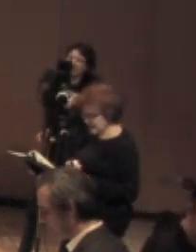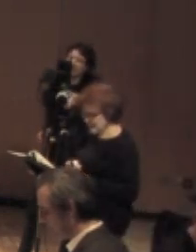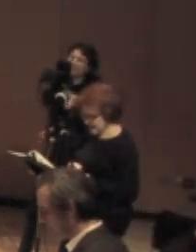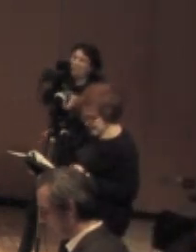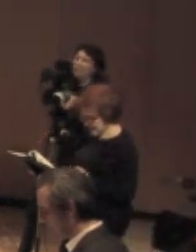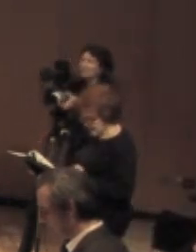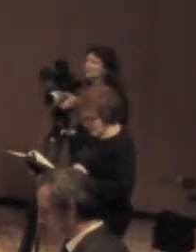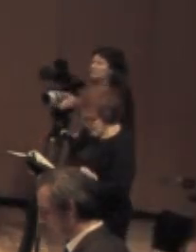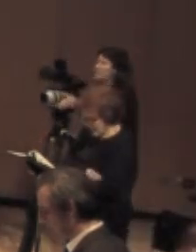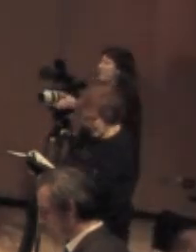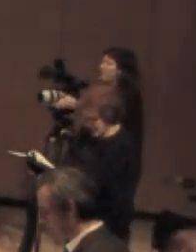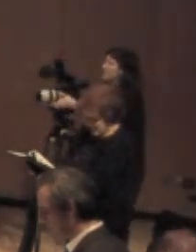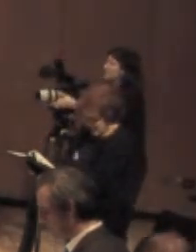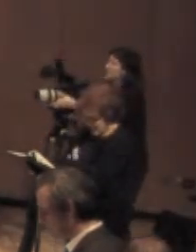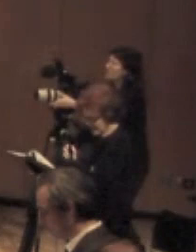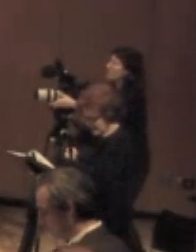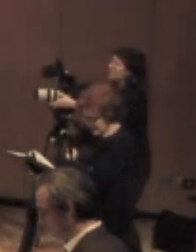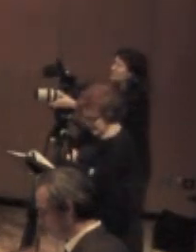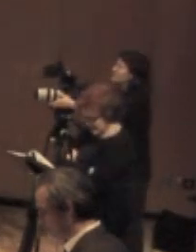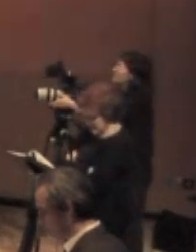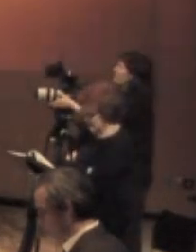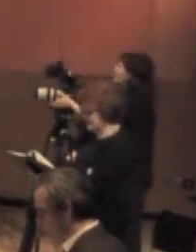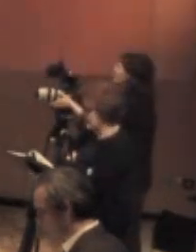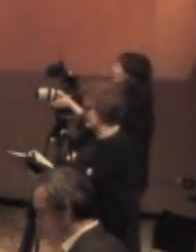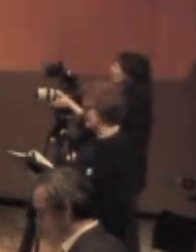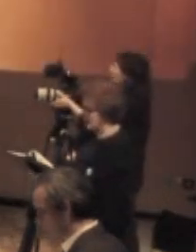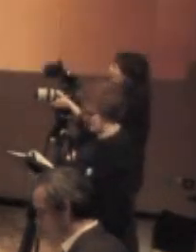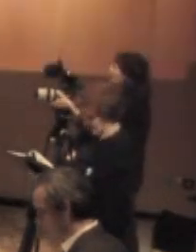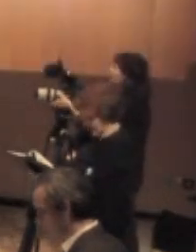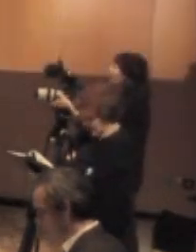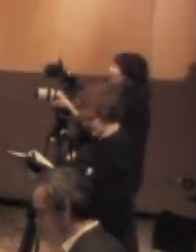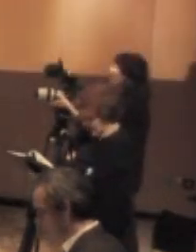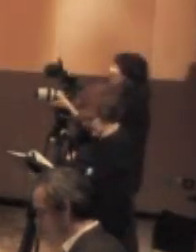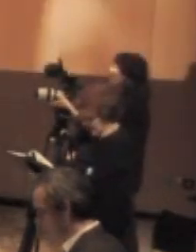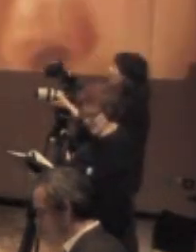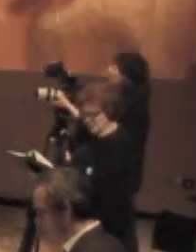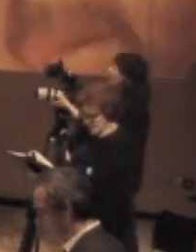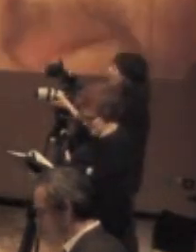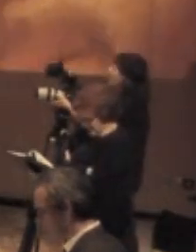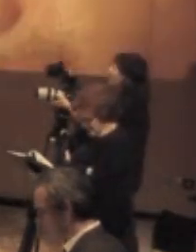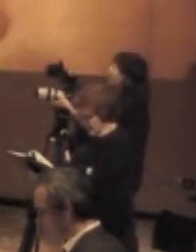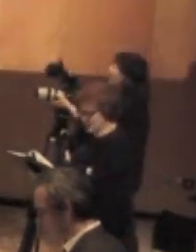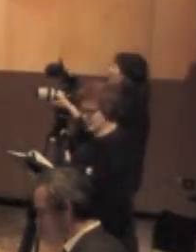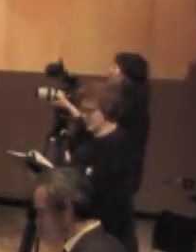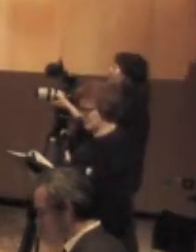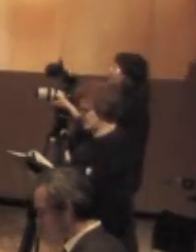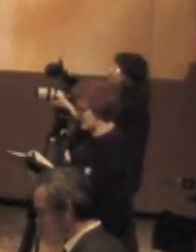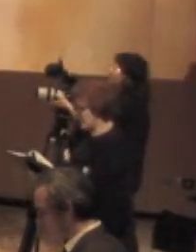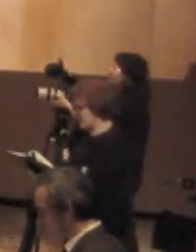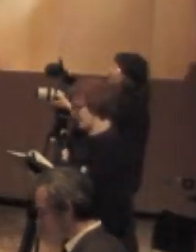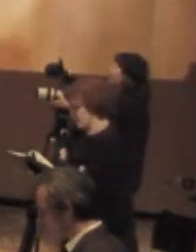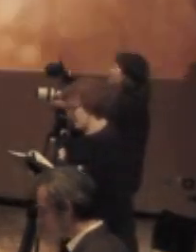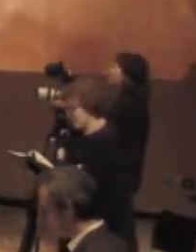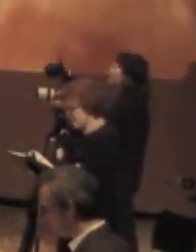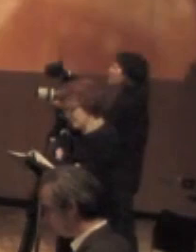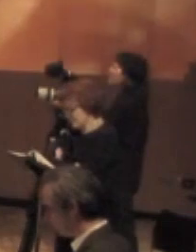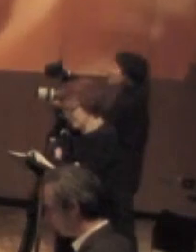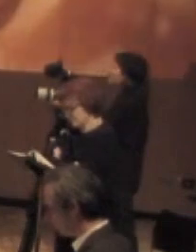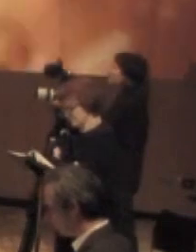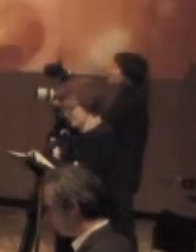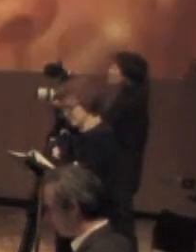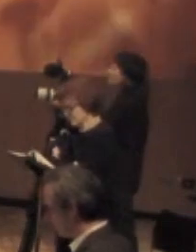is I saw her lying there they called ask me to come ask me to come and see